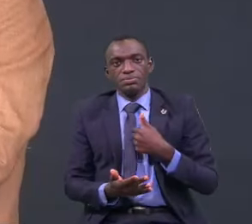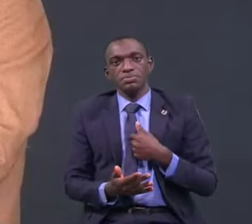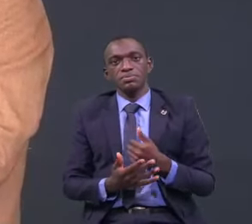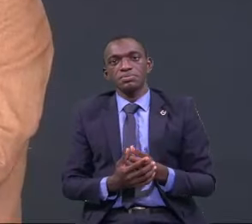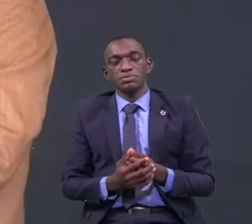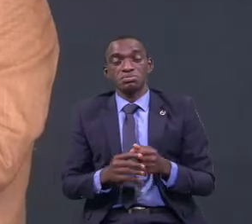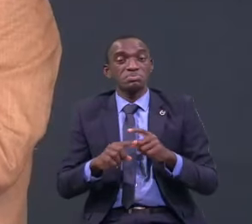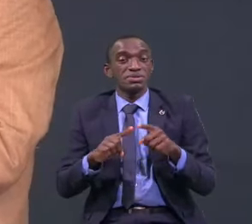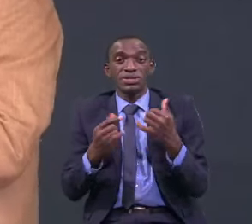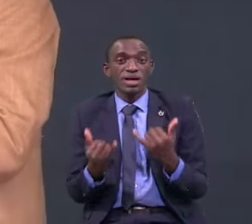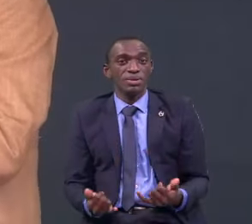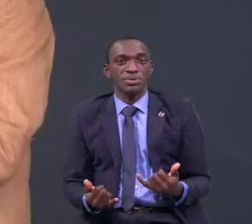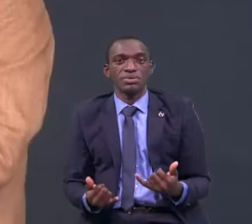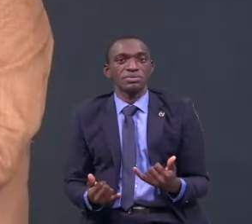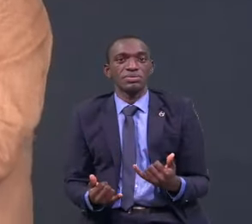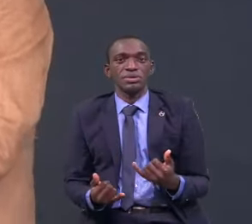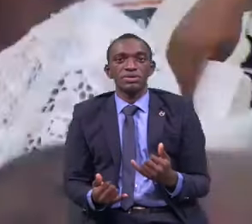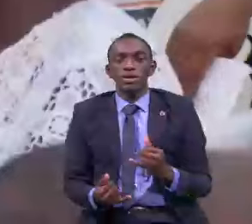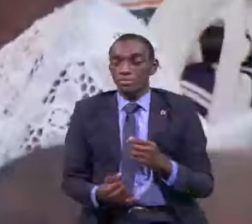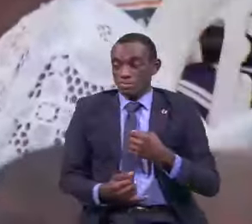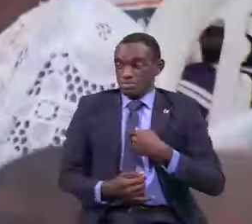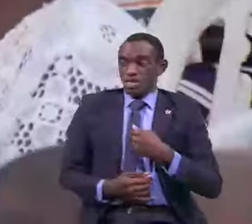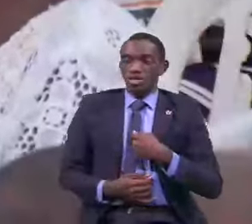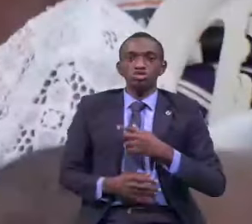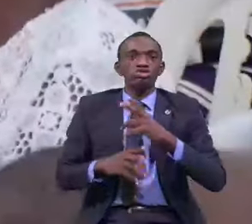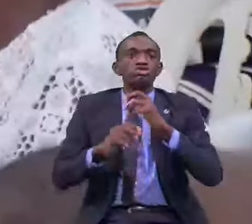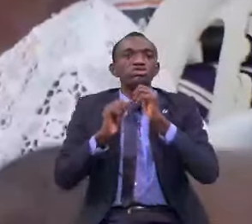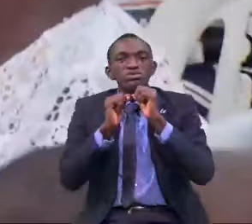But now you're